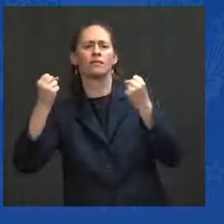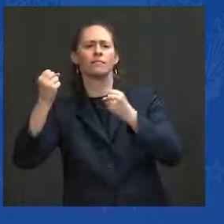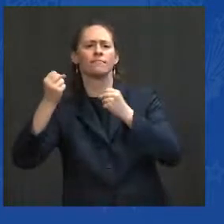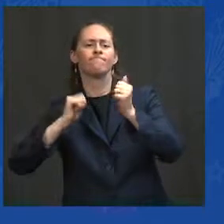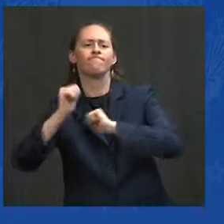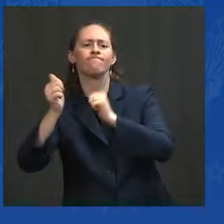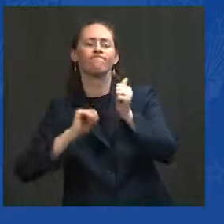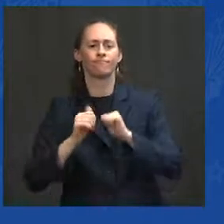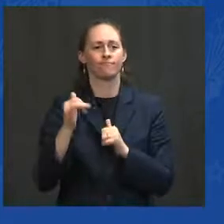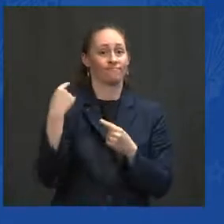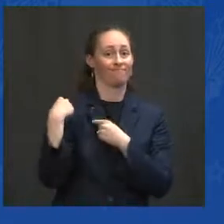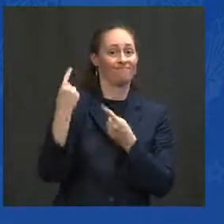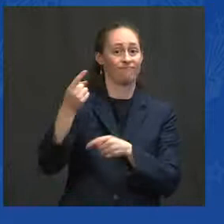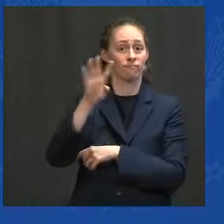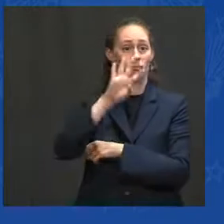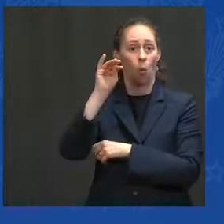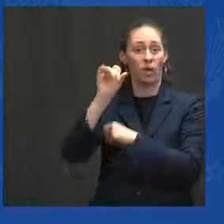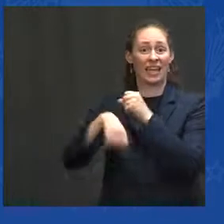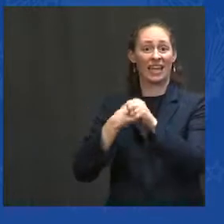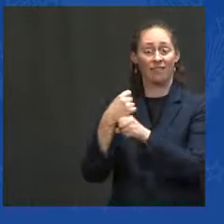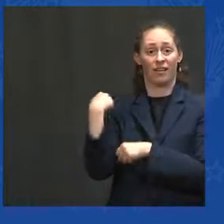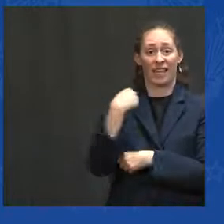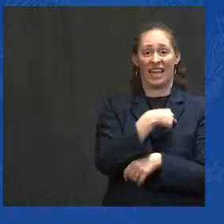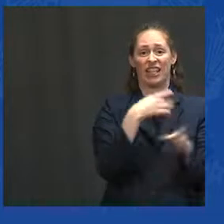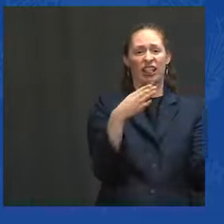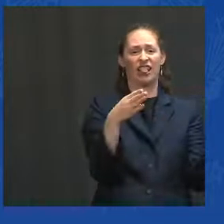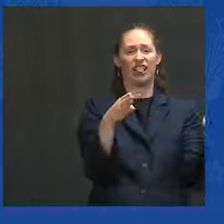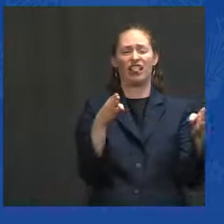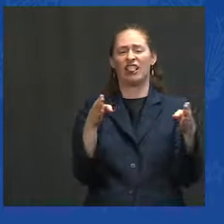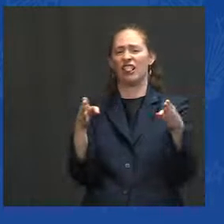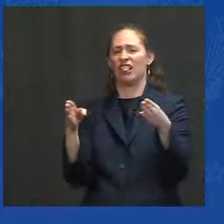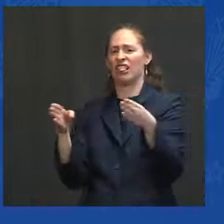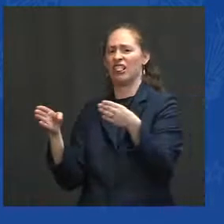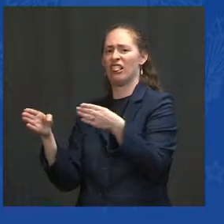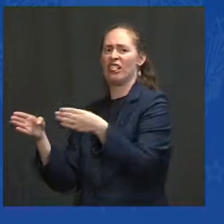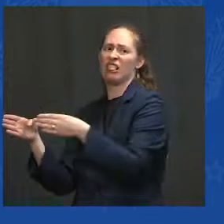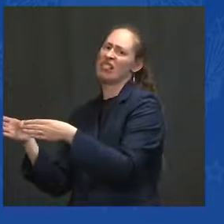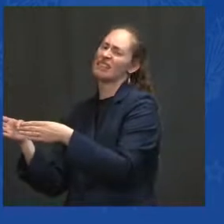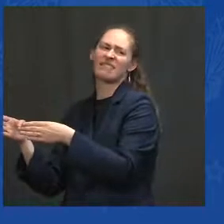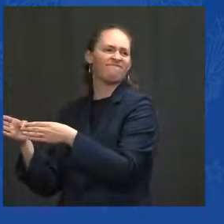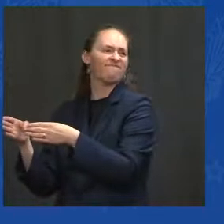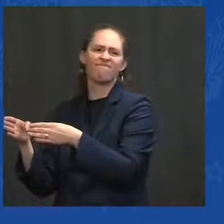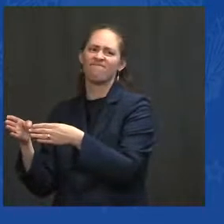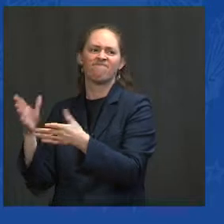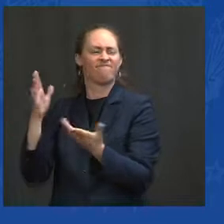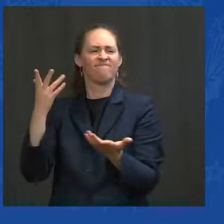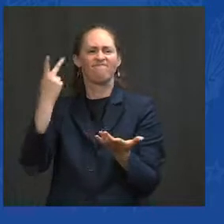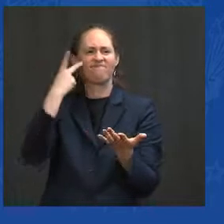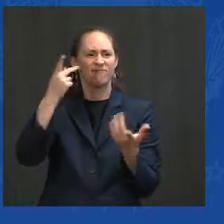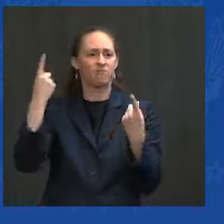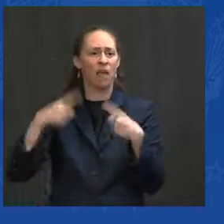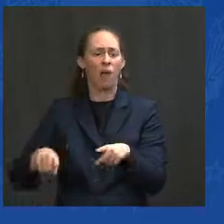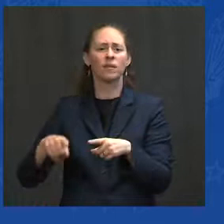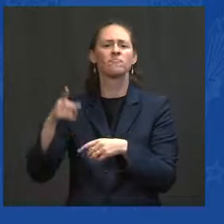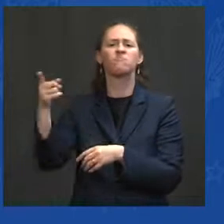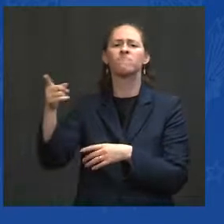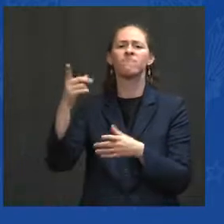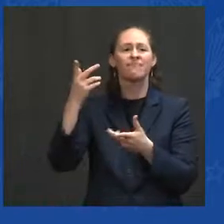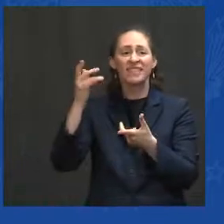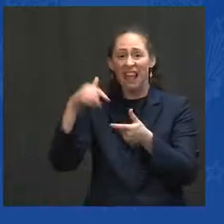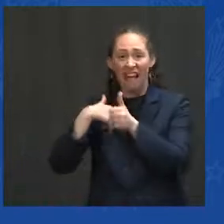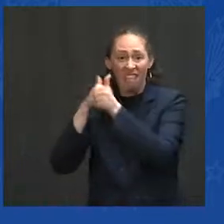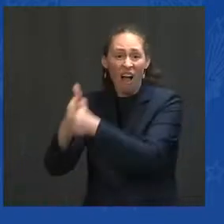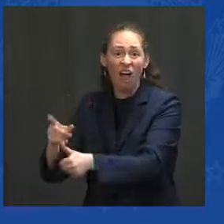my view, following the misguided philosophy of people like Robert Bork and pulled back on enforcing laws to